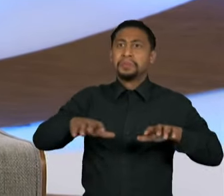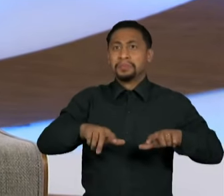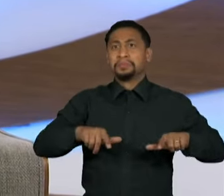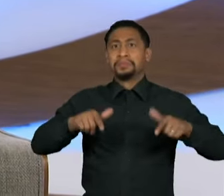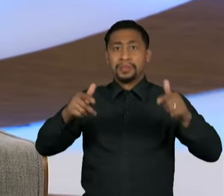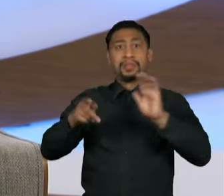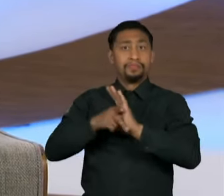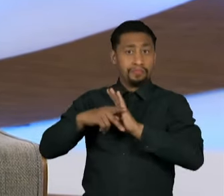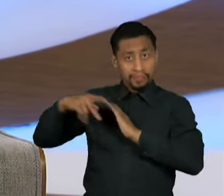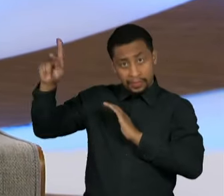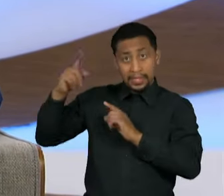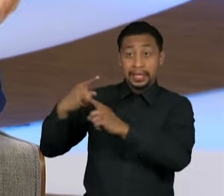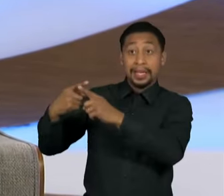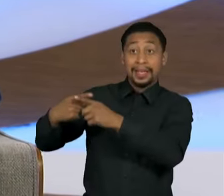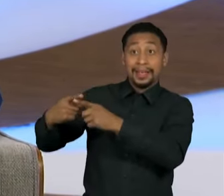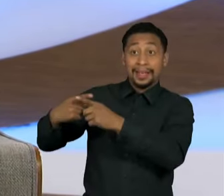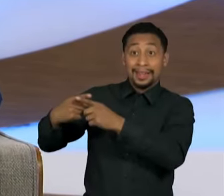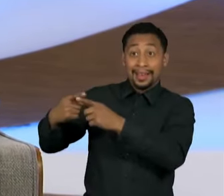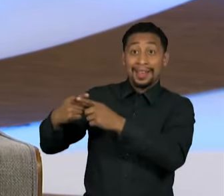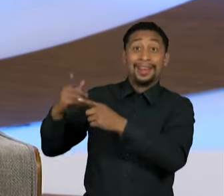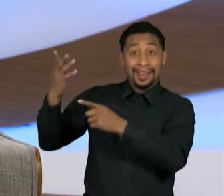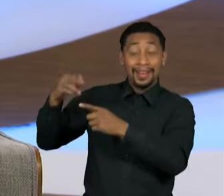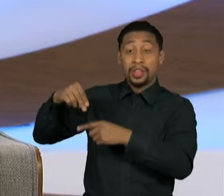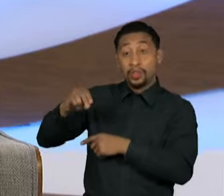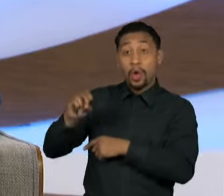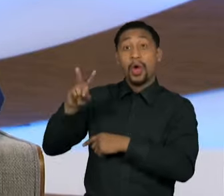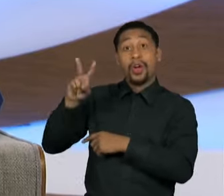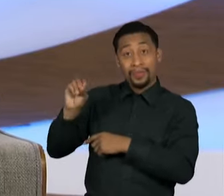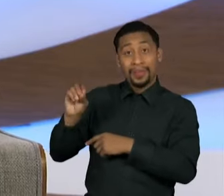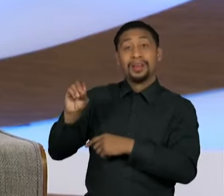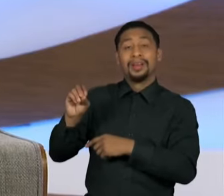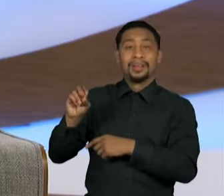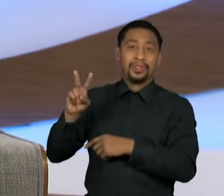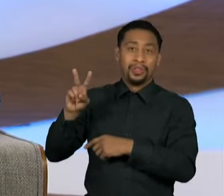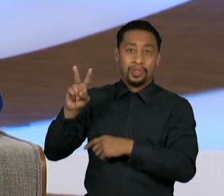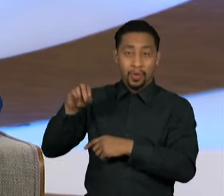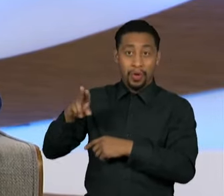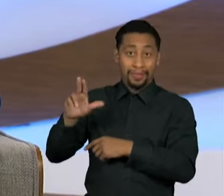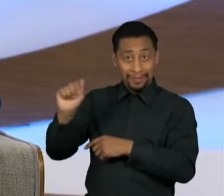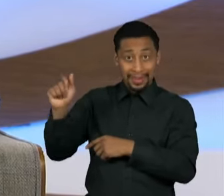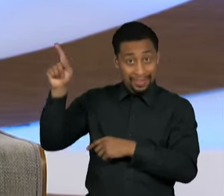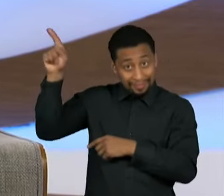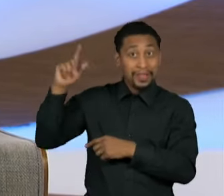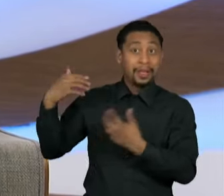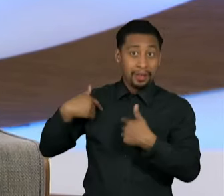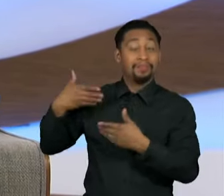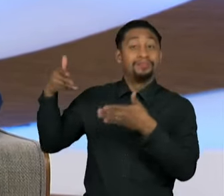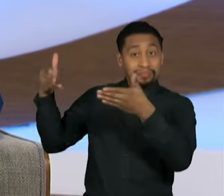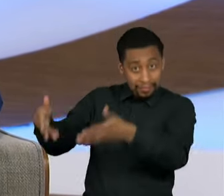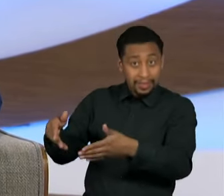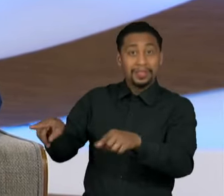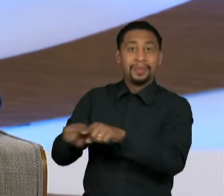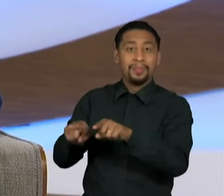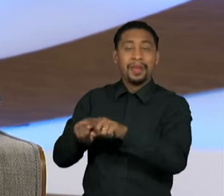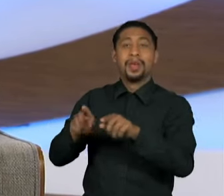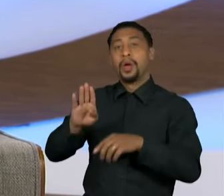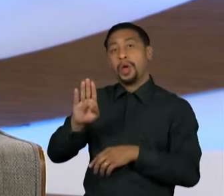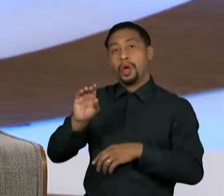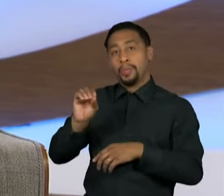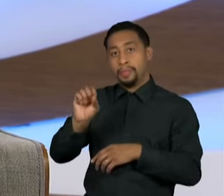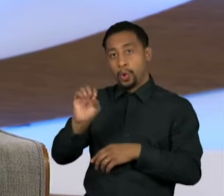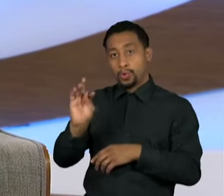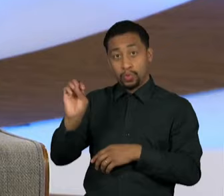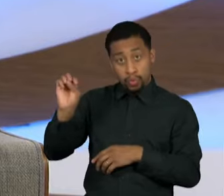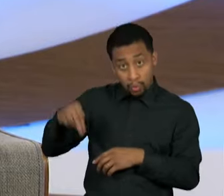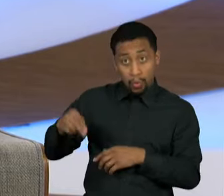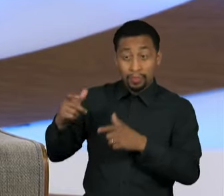from New England, living in Boston. That's part of New England. And there's a tradition of local government, small town government. And